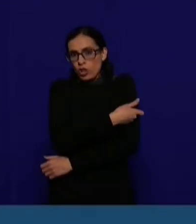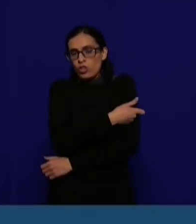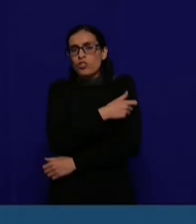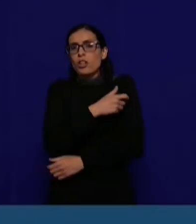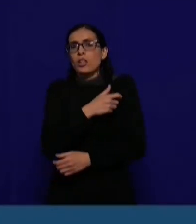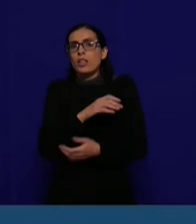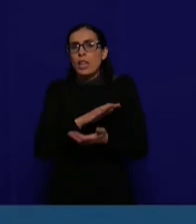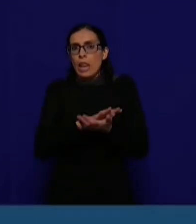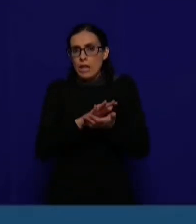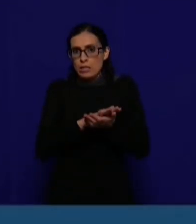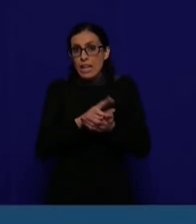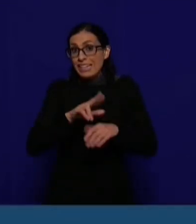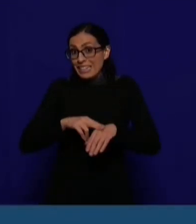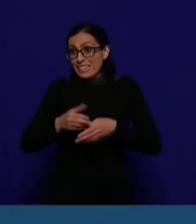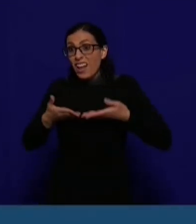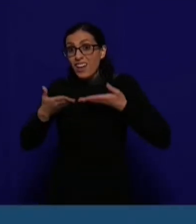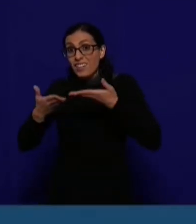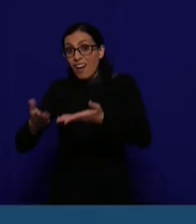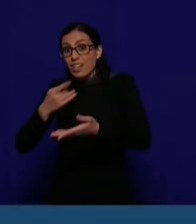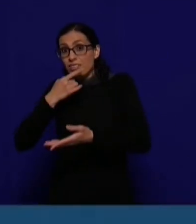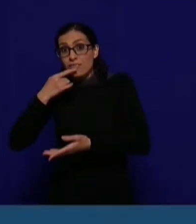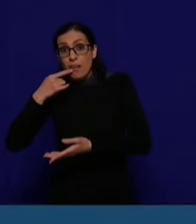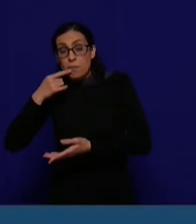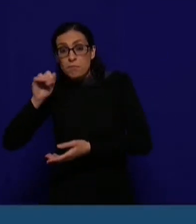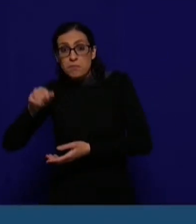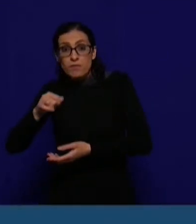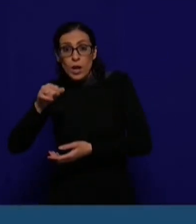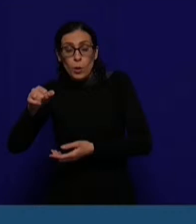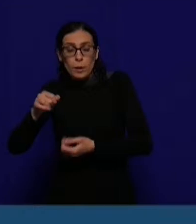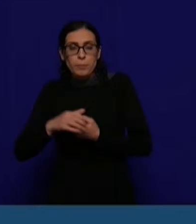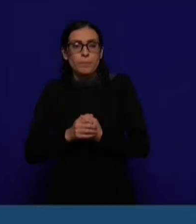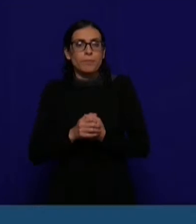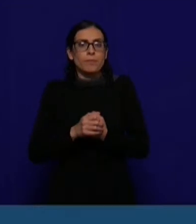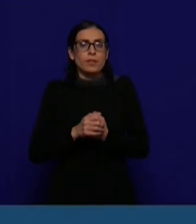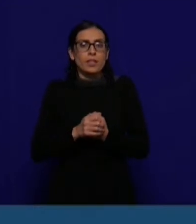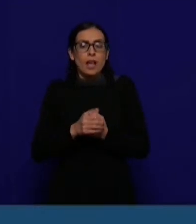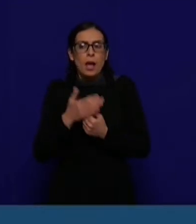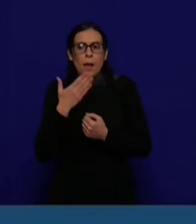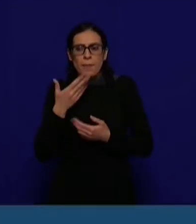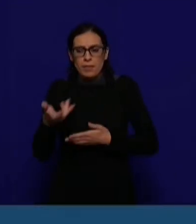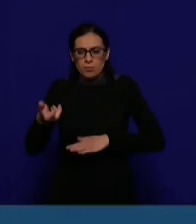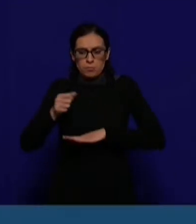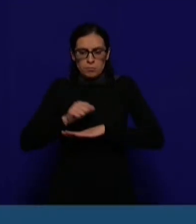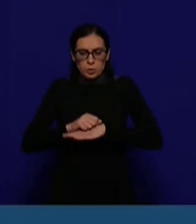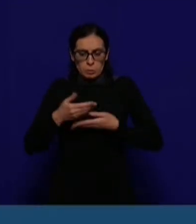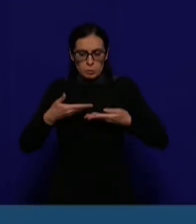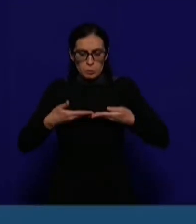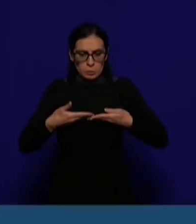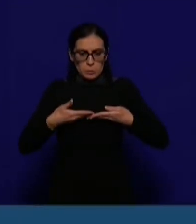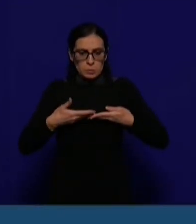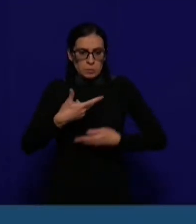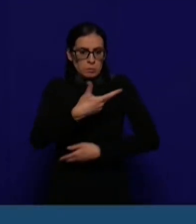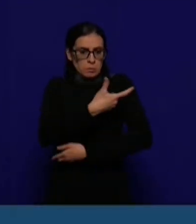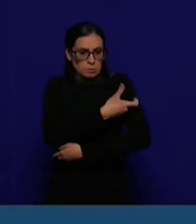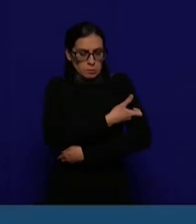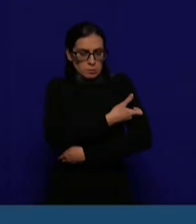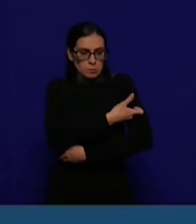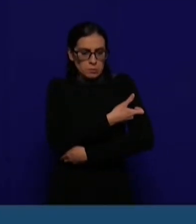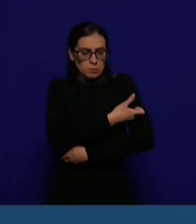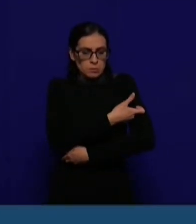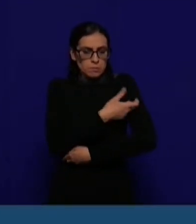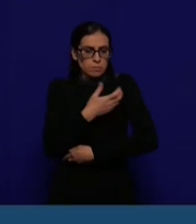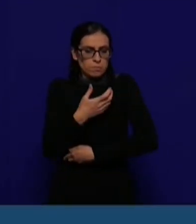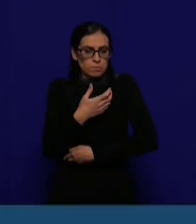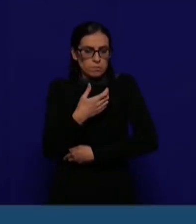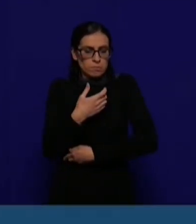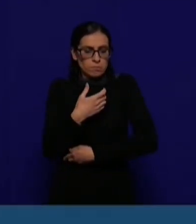finalment meta persuna tingħata l-appointment u tmur għall-vaċċin, però kif tkun se tingħata bħal pereżempju l-AstraZeneca